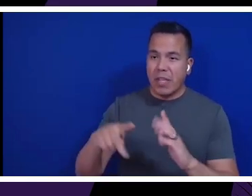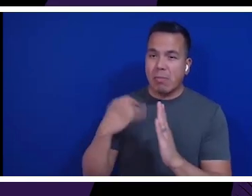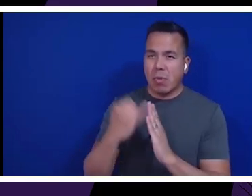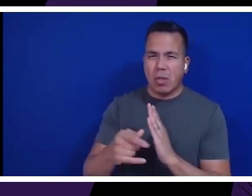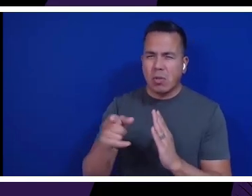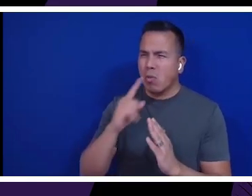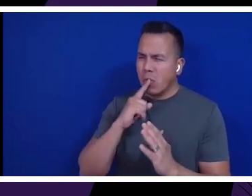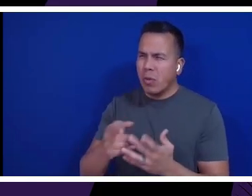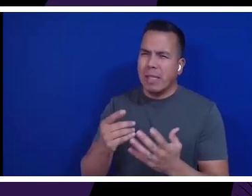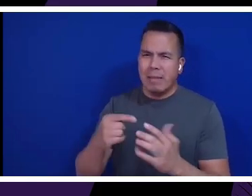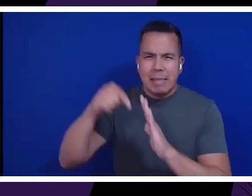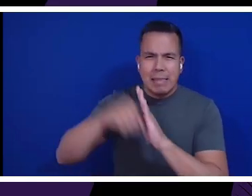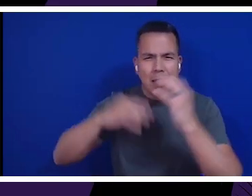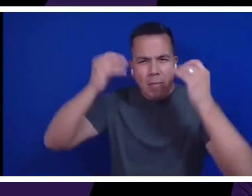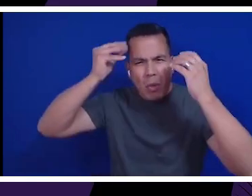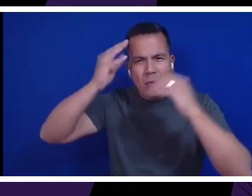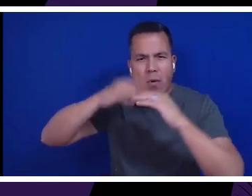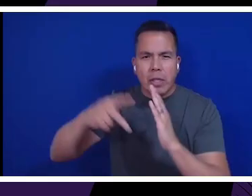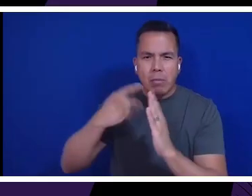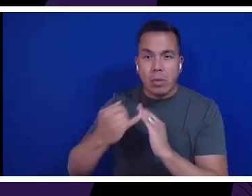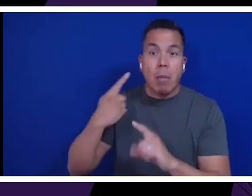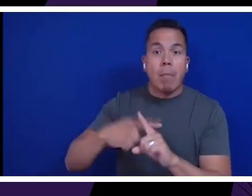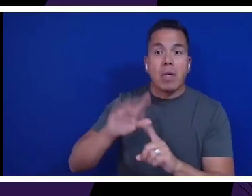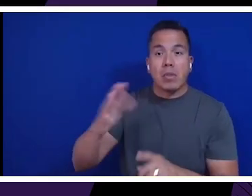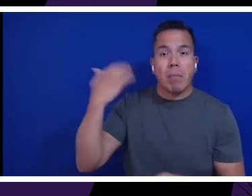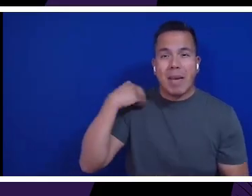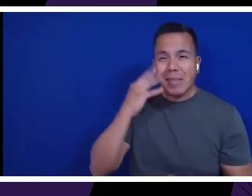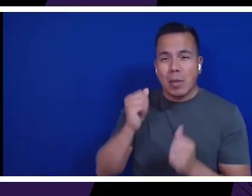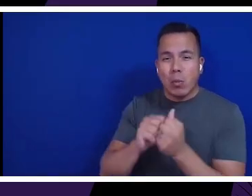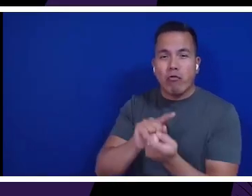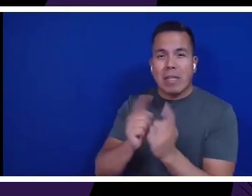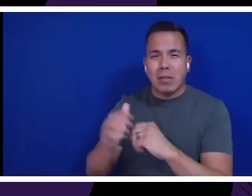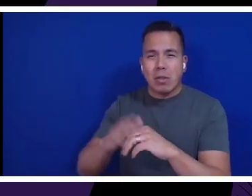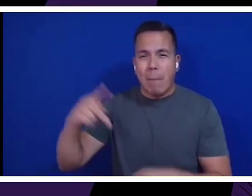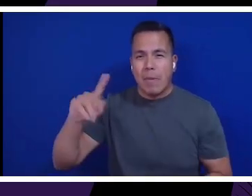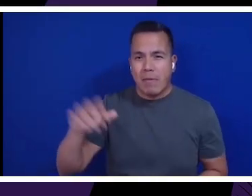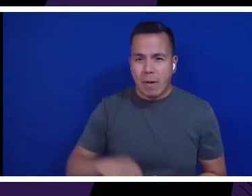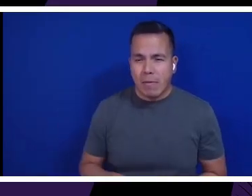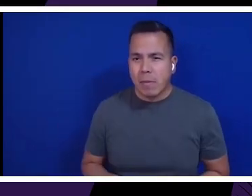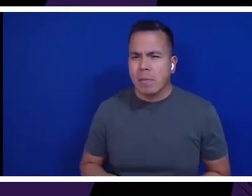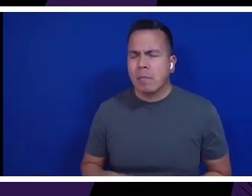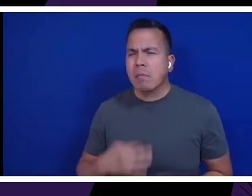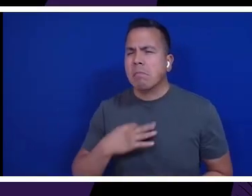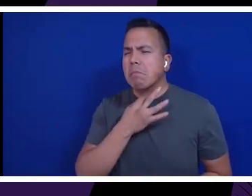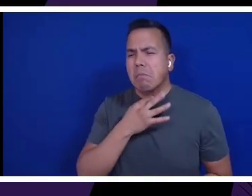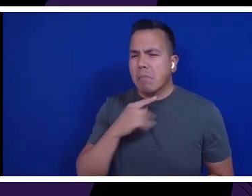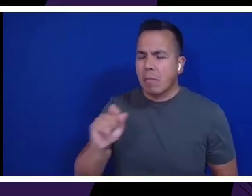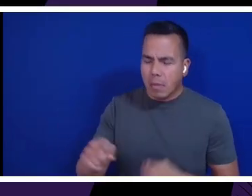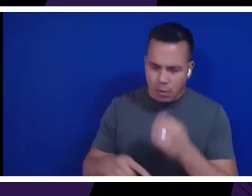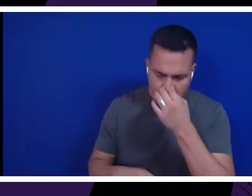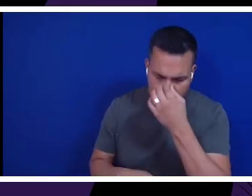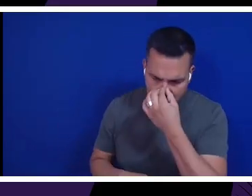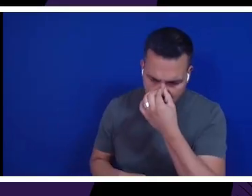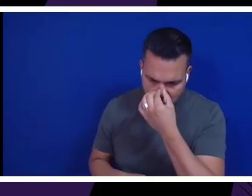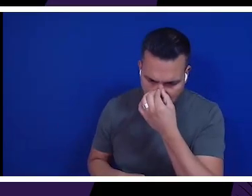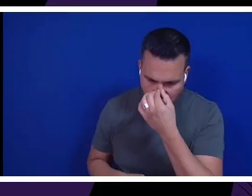much thoughtfulness to it, and also your past experience with translation on P5. And I wanted to ask you to share a bit about your